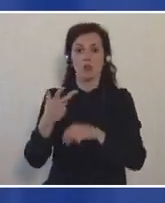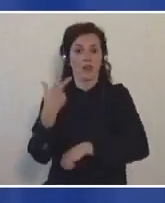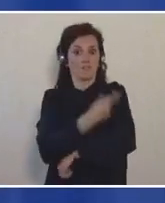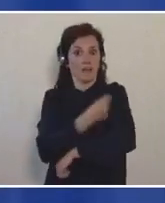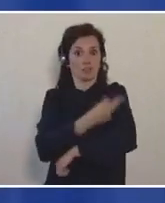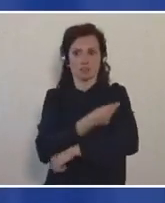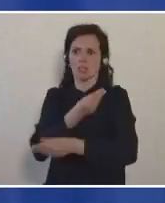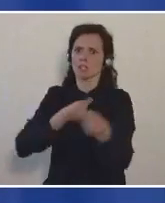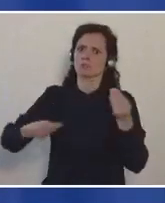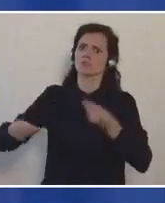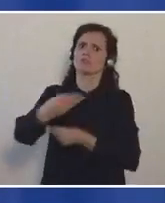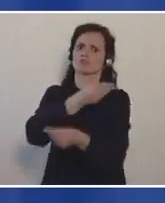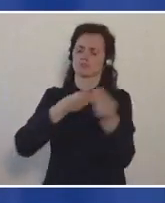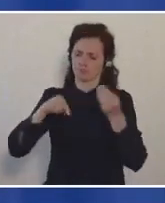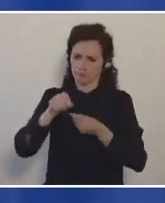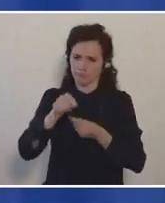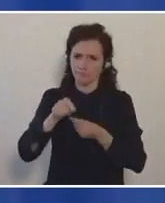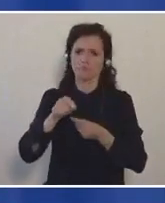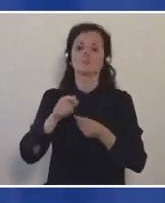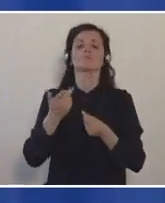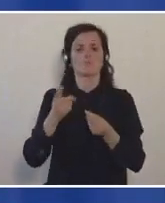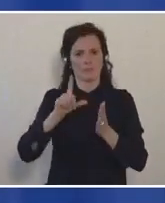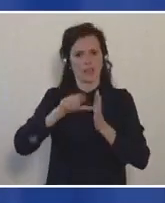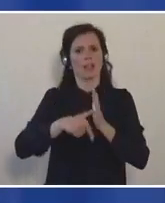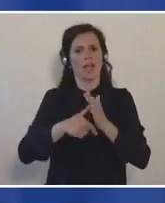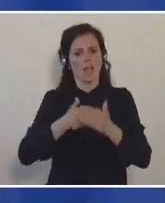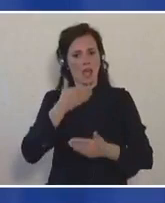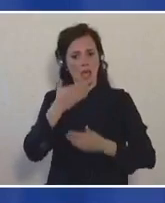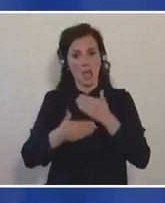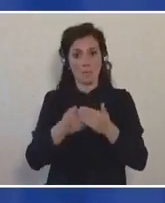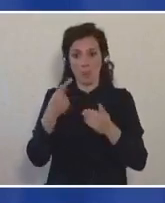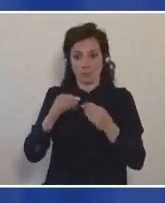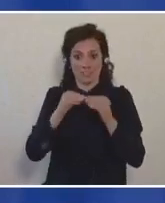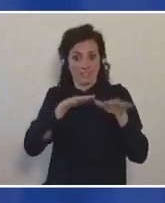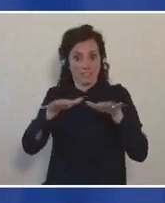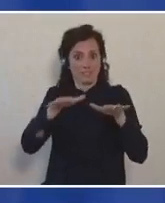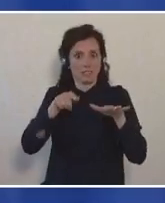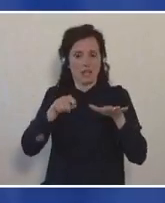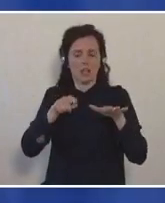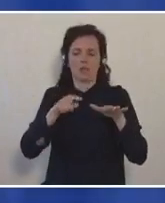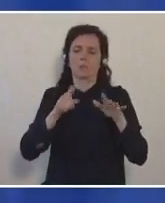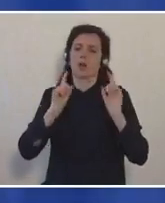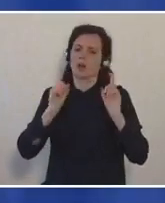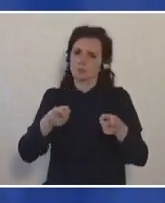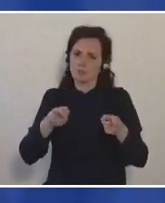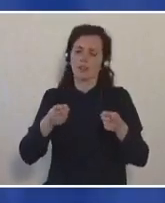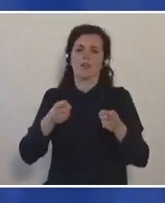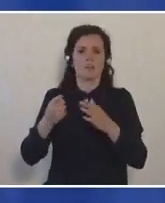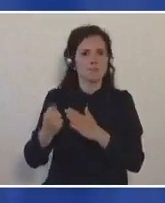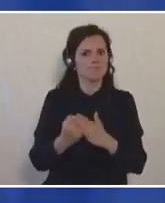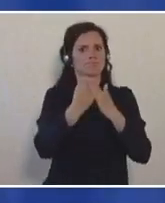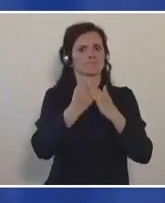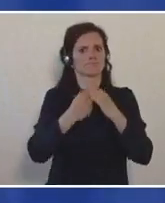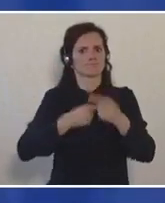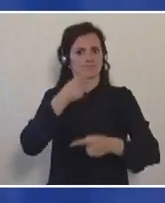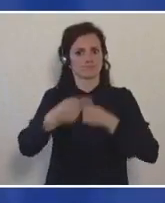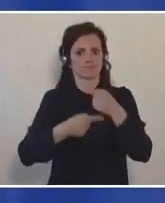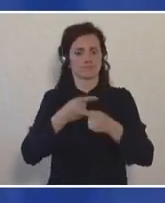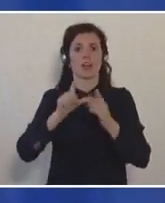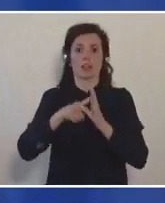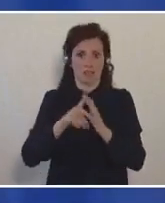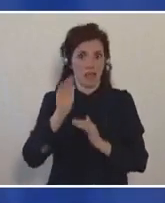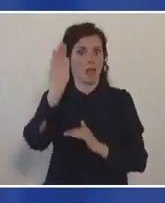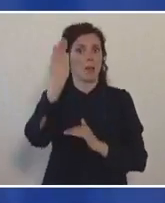not sustainable. Over time, you need more production or manufacturing facilities to be built up in these different